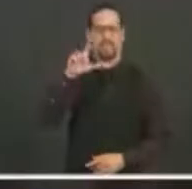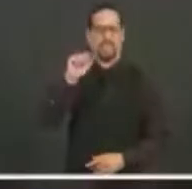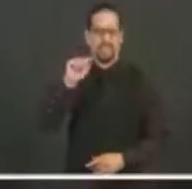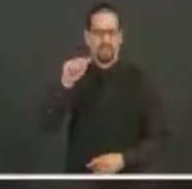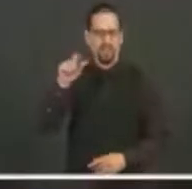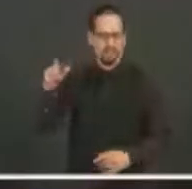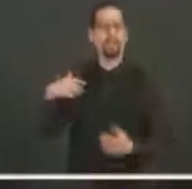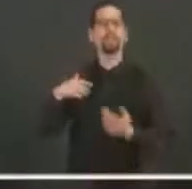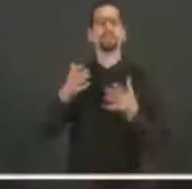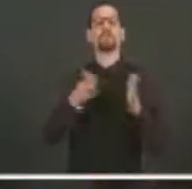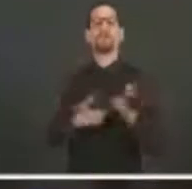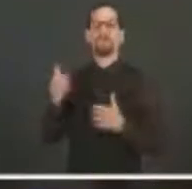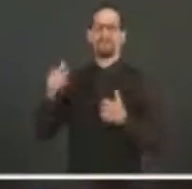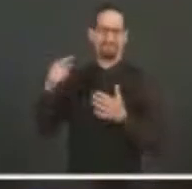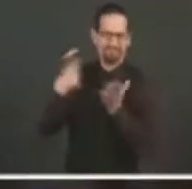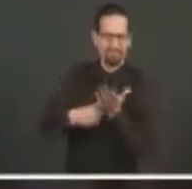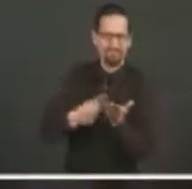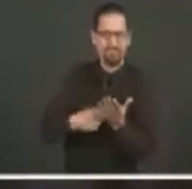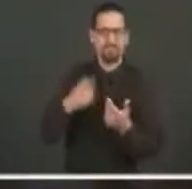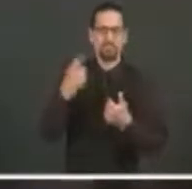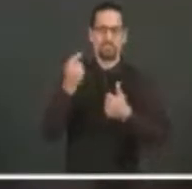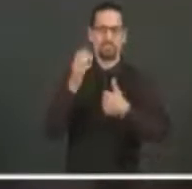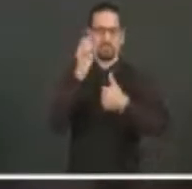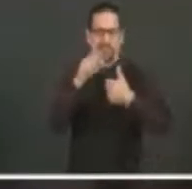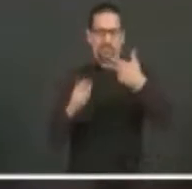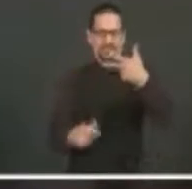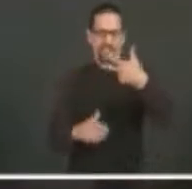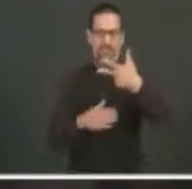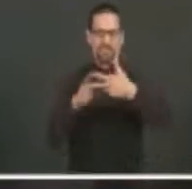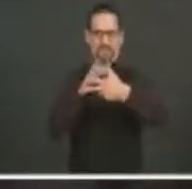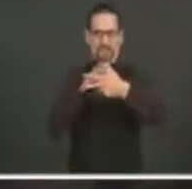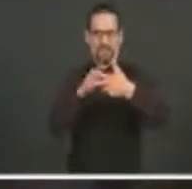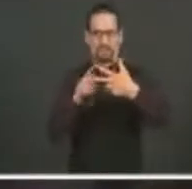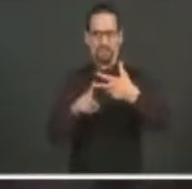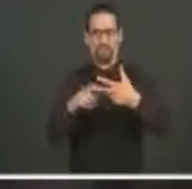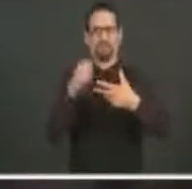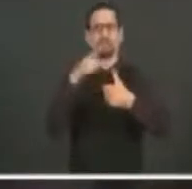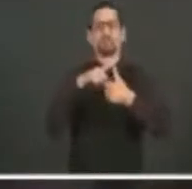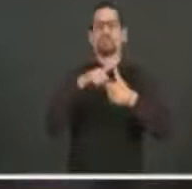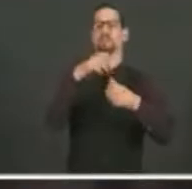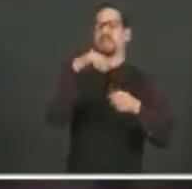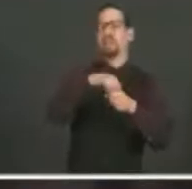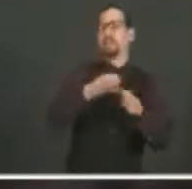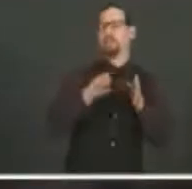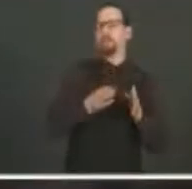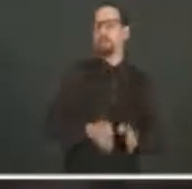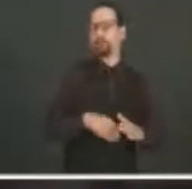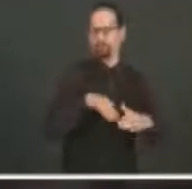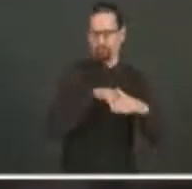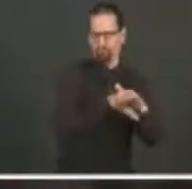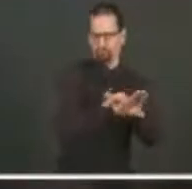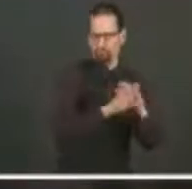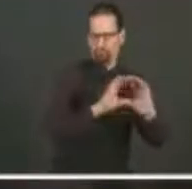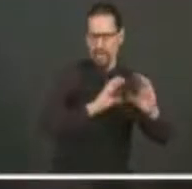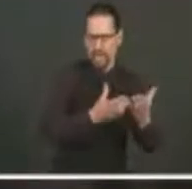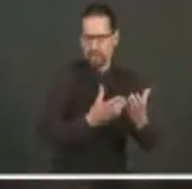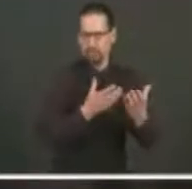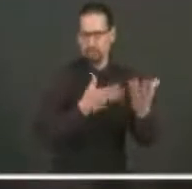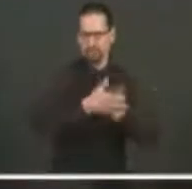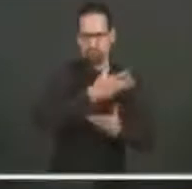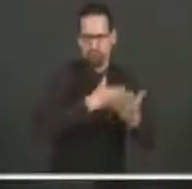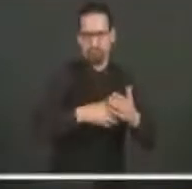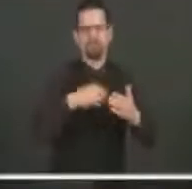scenarios. Limited in person, which we've broken that down to 15 students,